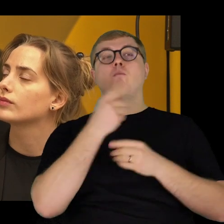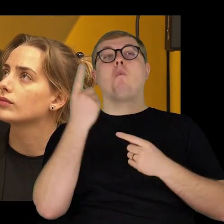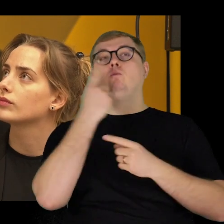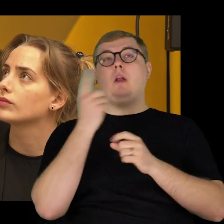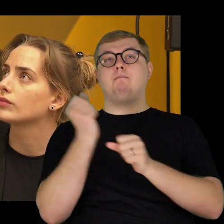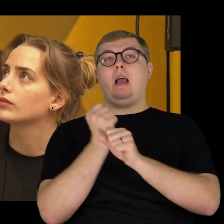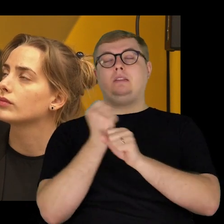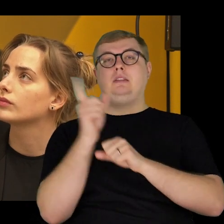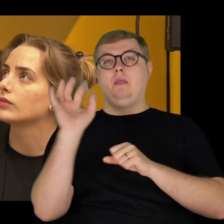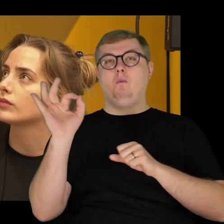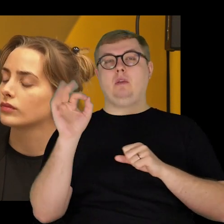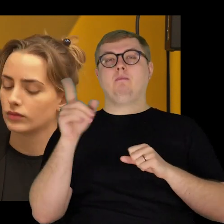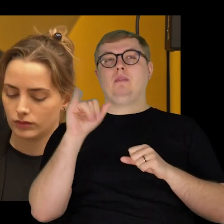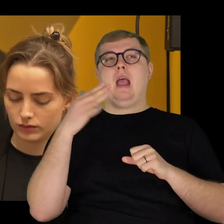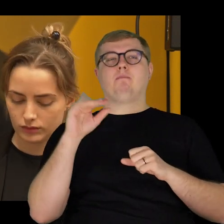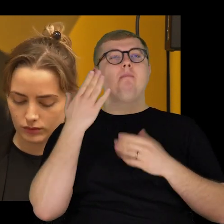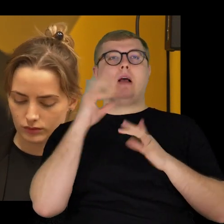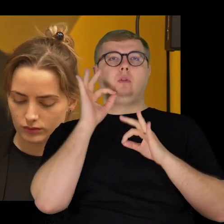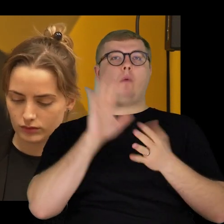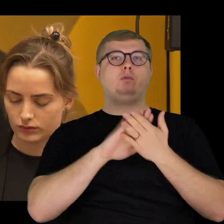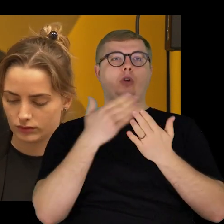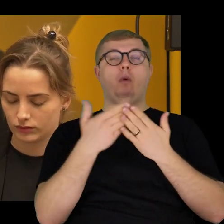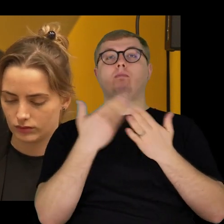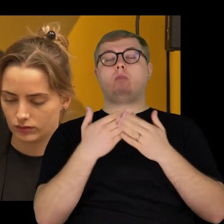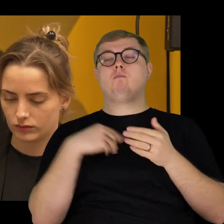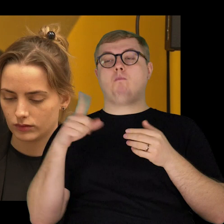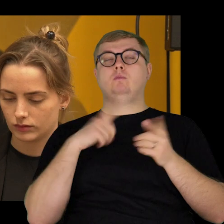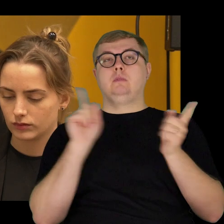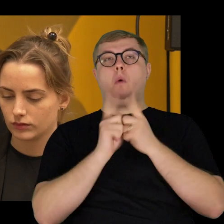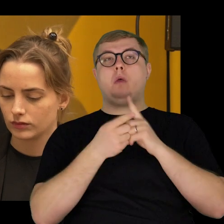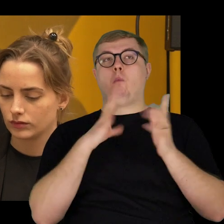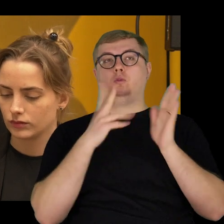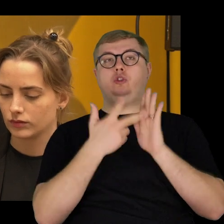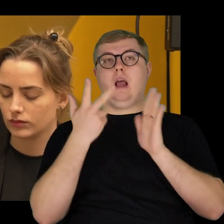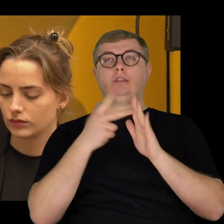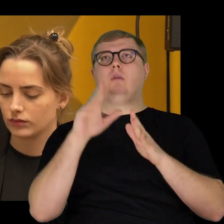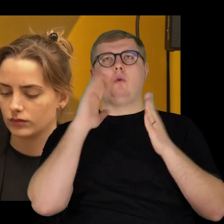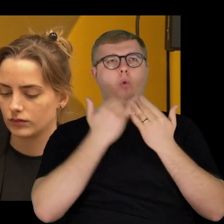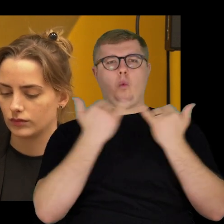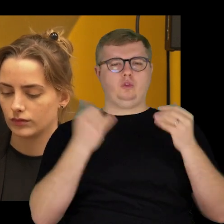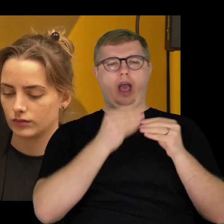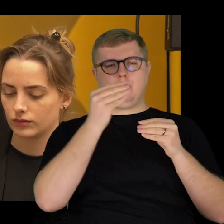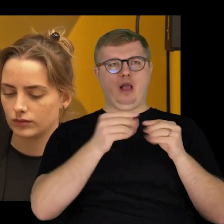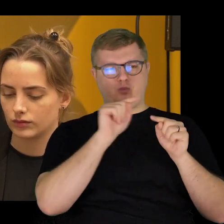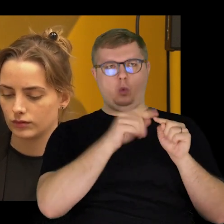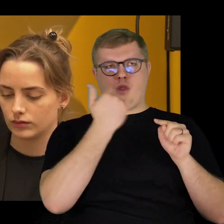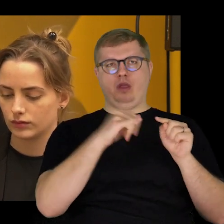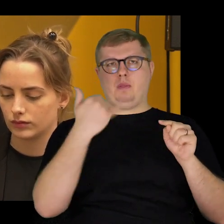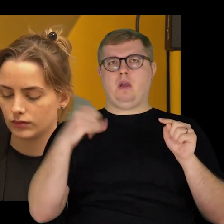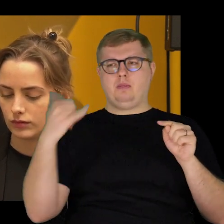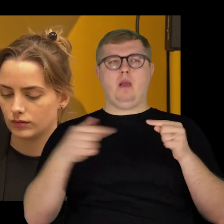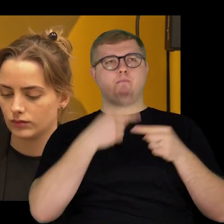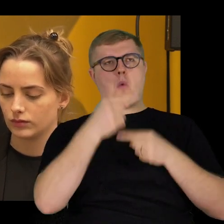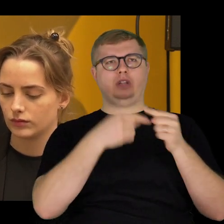3 times and we met her at different stages in the process, and like we were able to